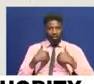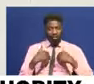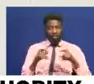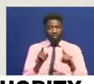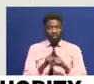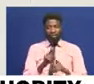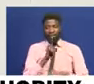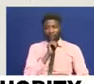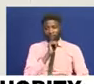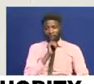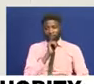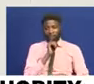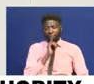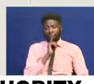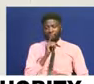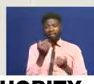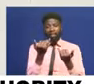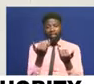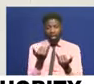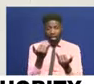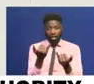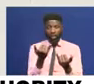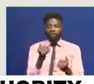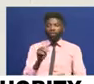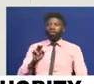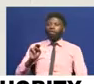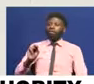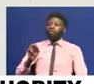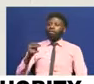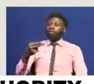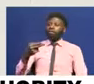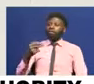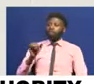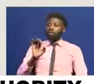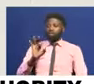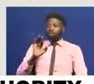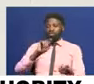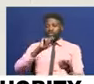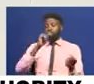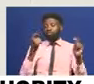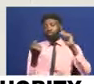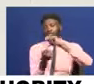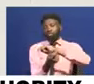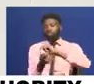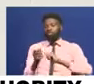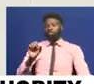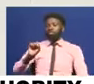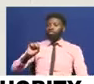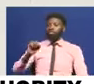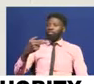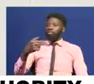high time that the services of NHIF now shall is